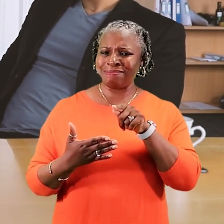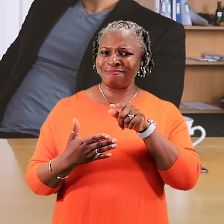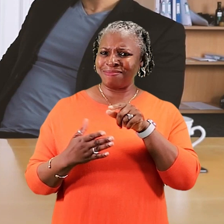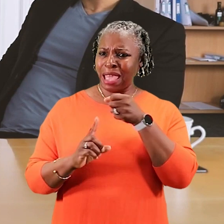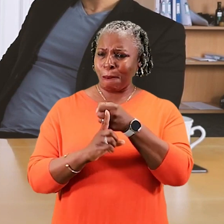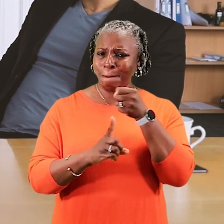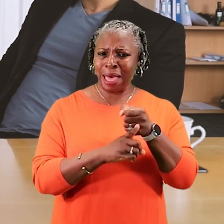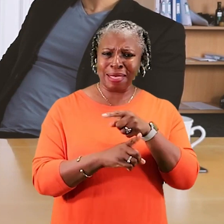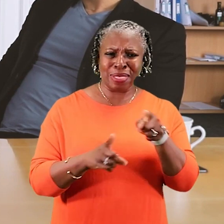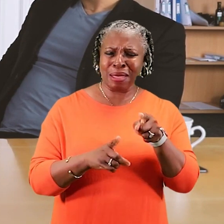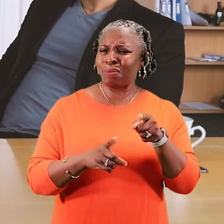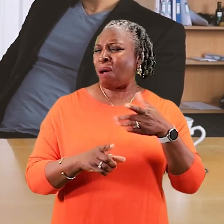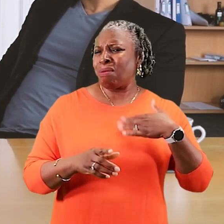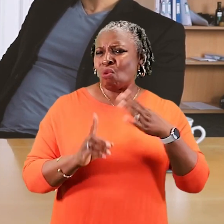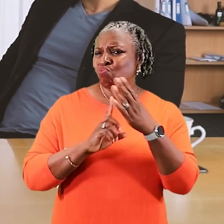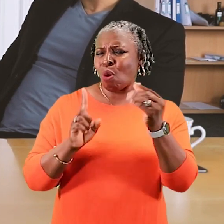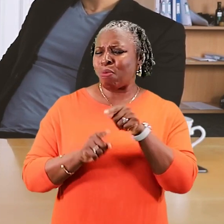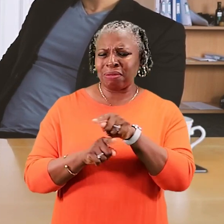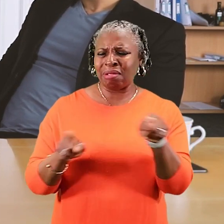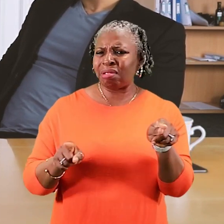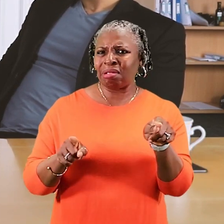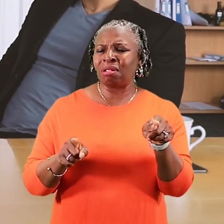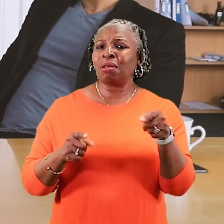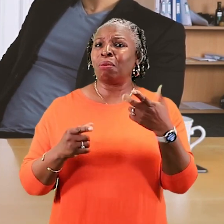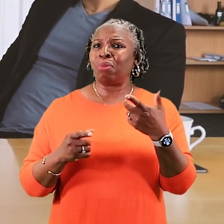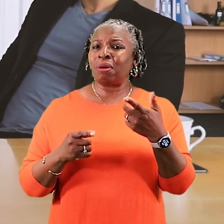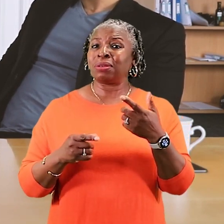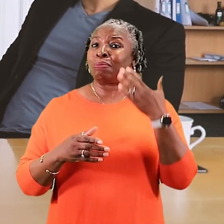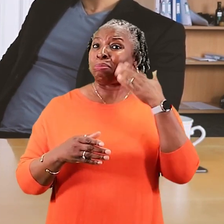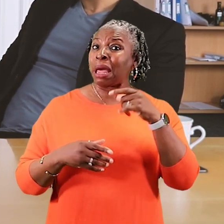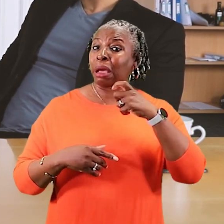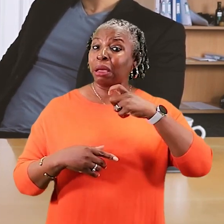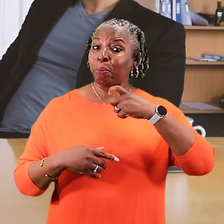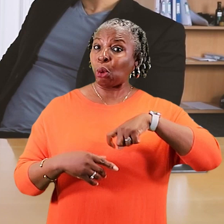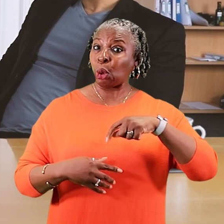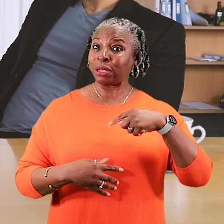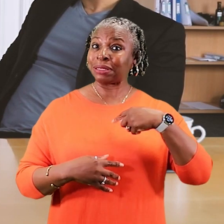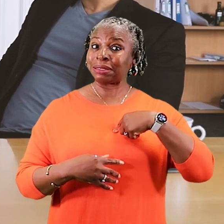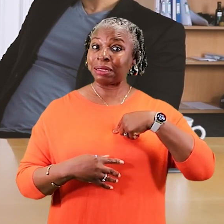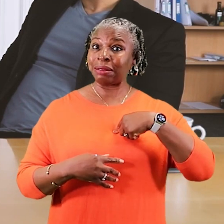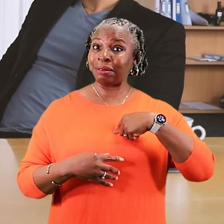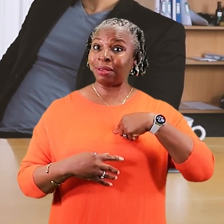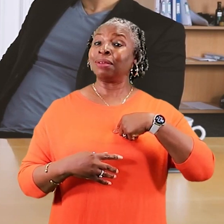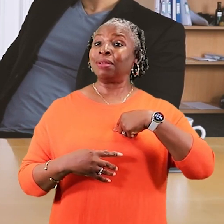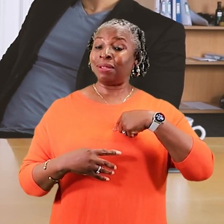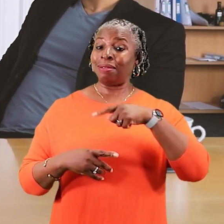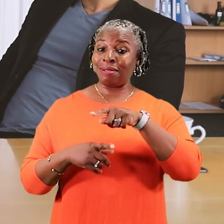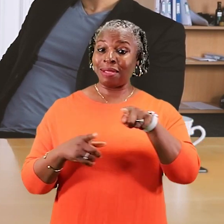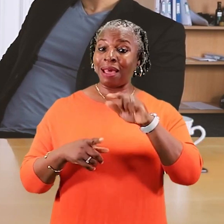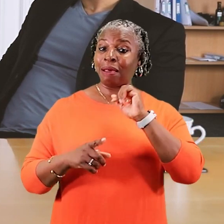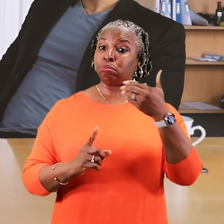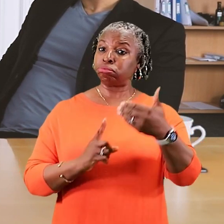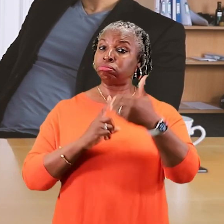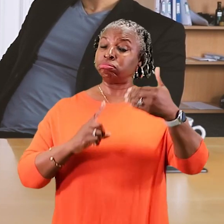I don't particularly see myself as a role model for men, but certainly as a black person, I know that me being in this position will make black people